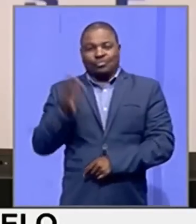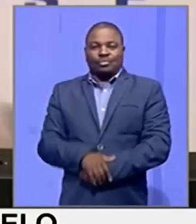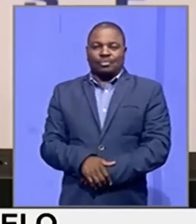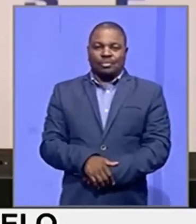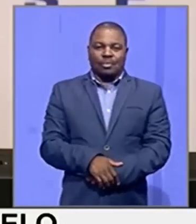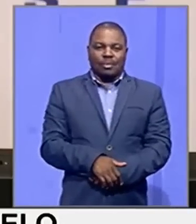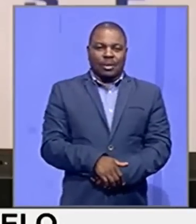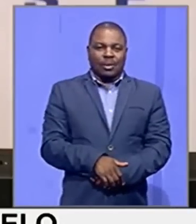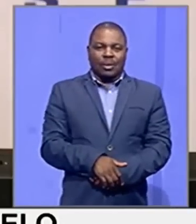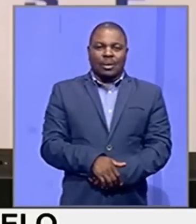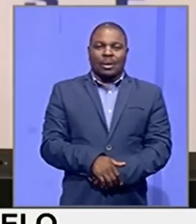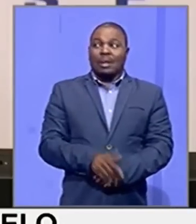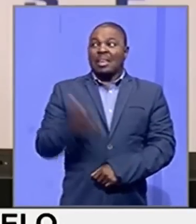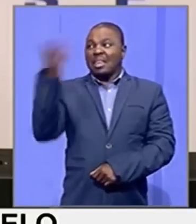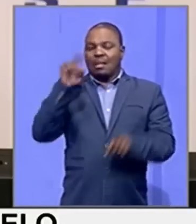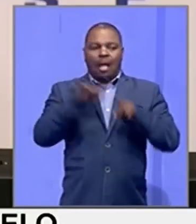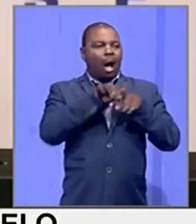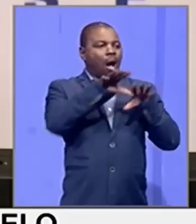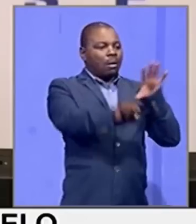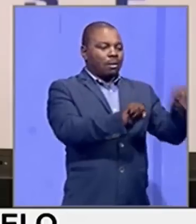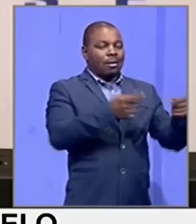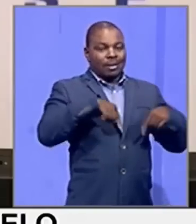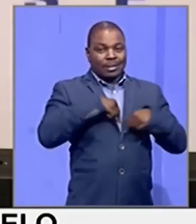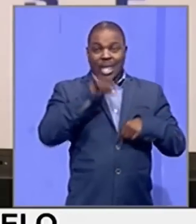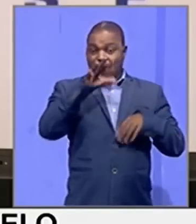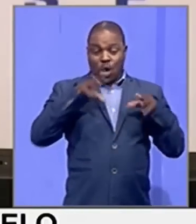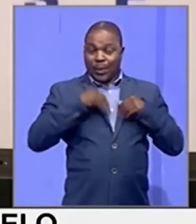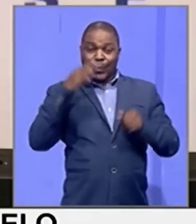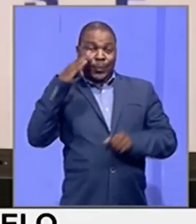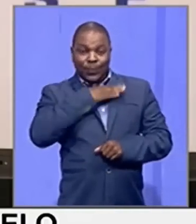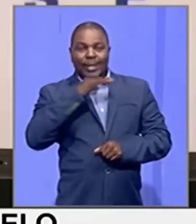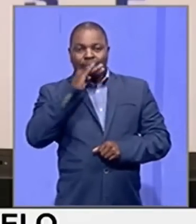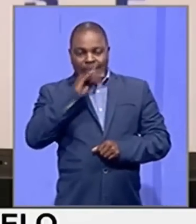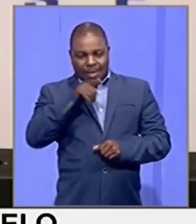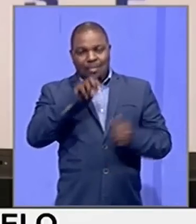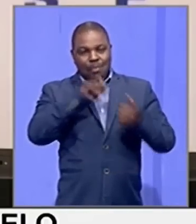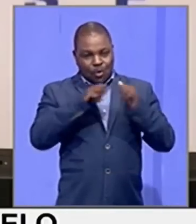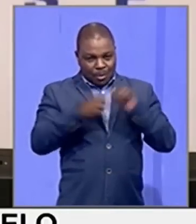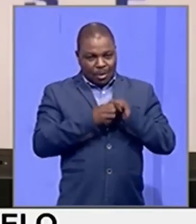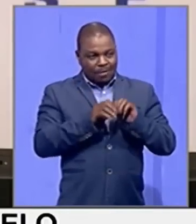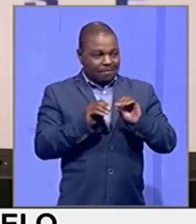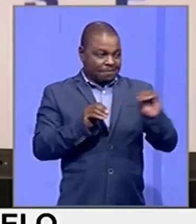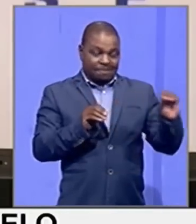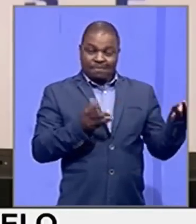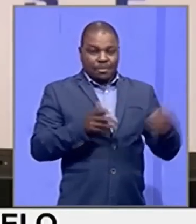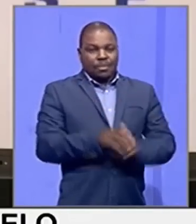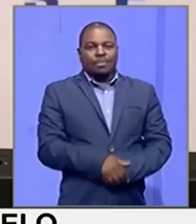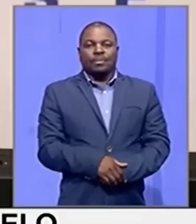We have been taken over. And if we don't accept it, we have more problems coming our side.